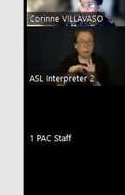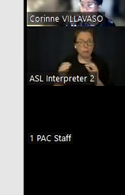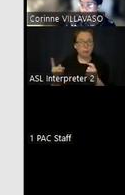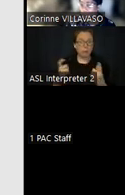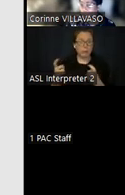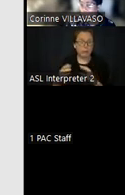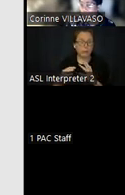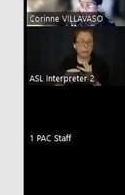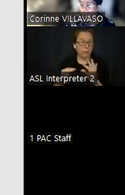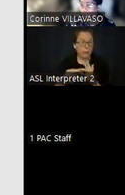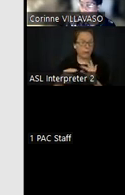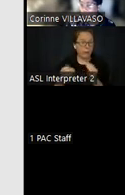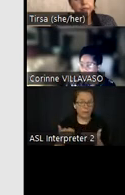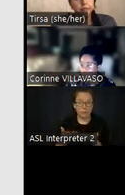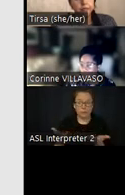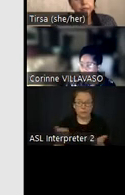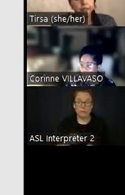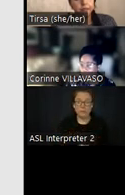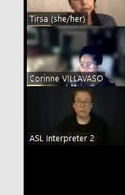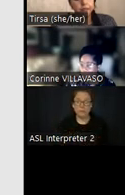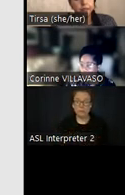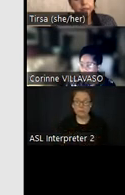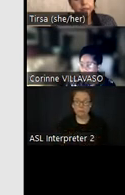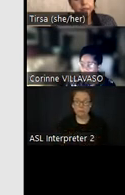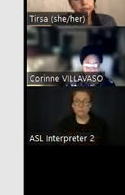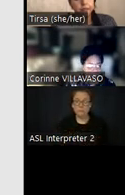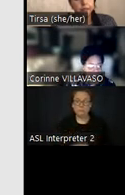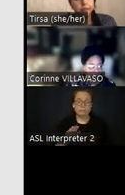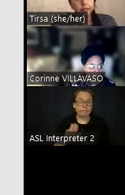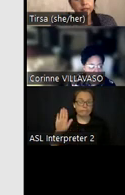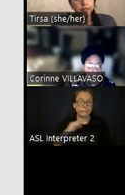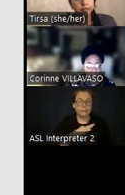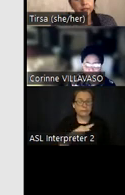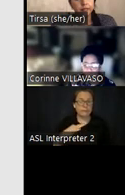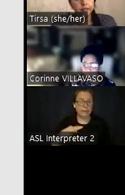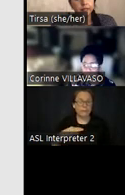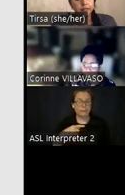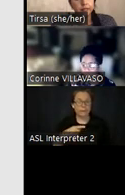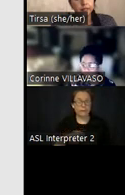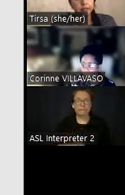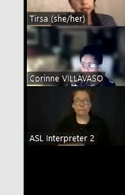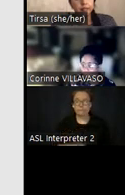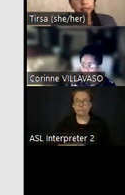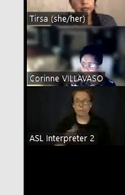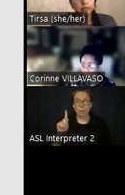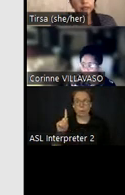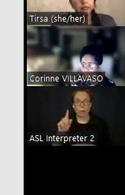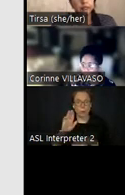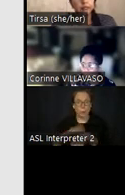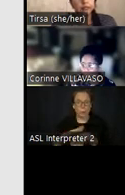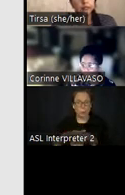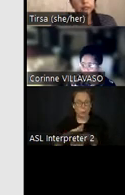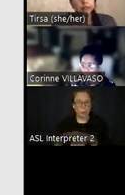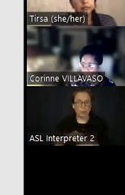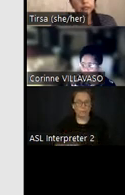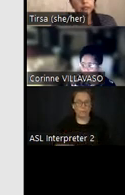feedback, staff? I just wanted to flag a question